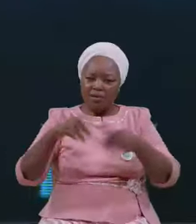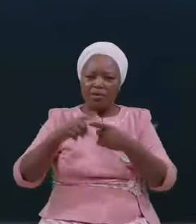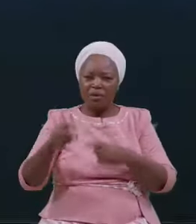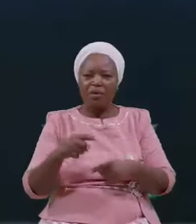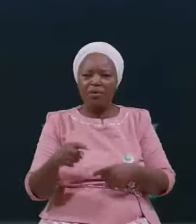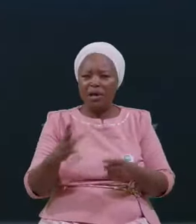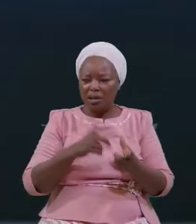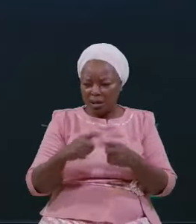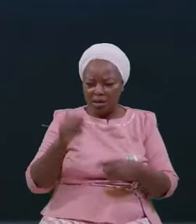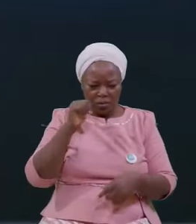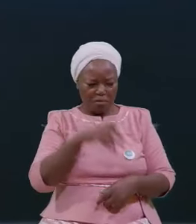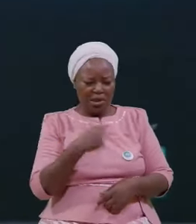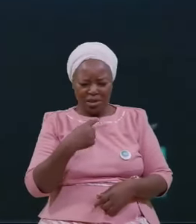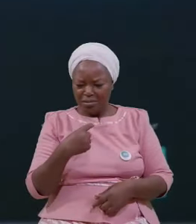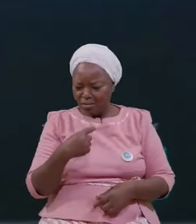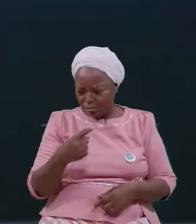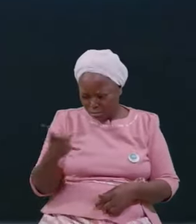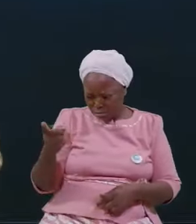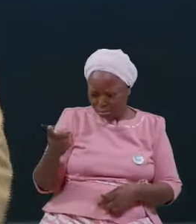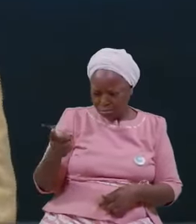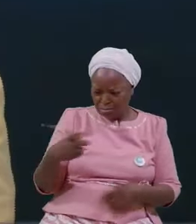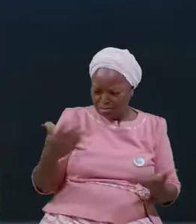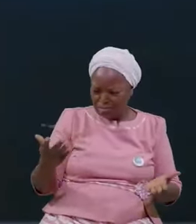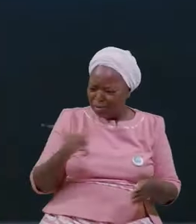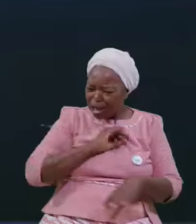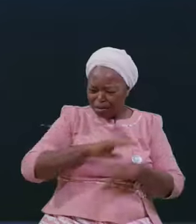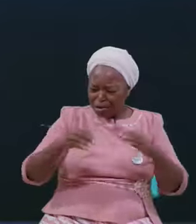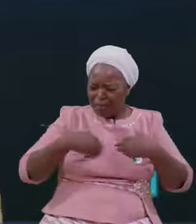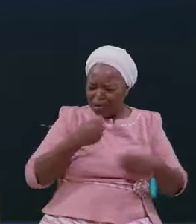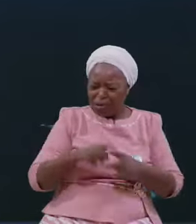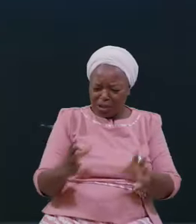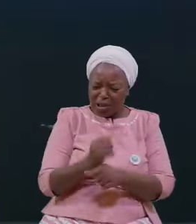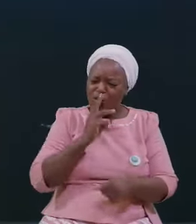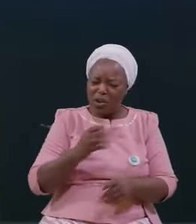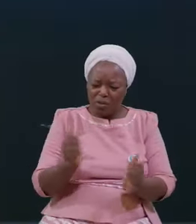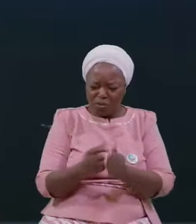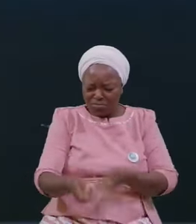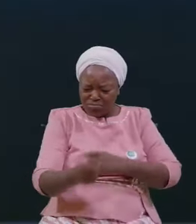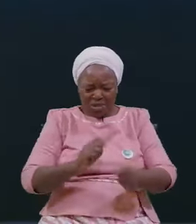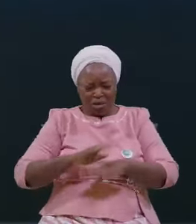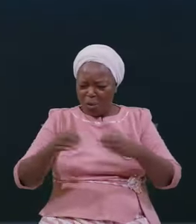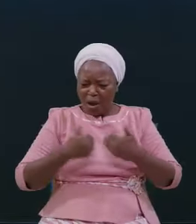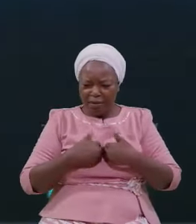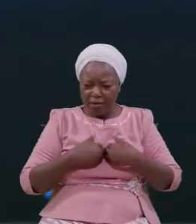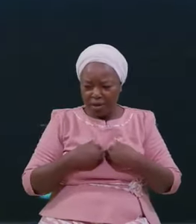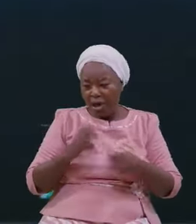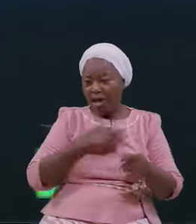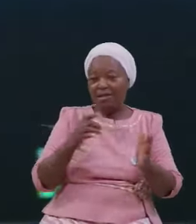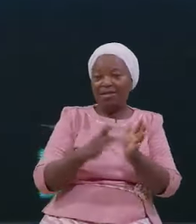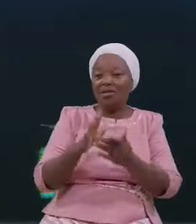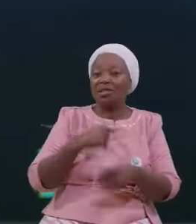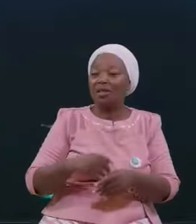you don't have anything to draw with. And Jesus said, when you drink this water, natural,